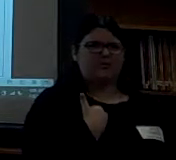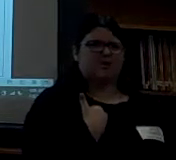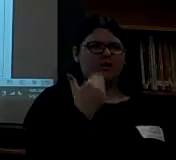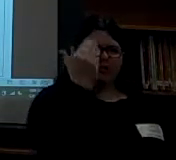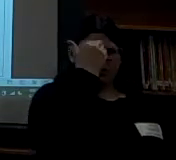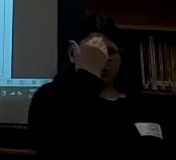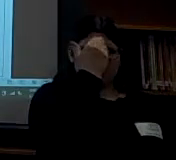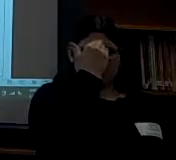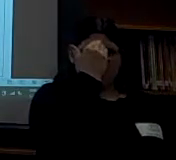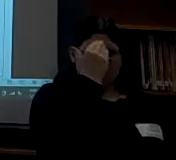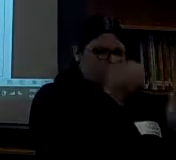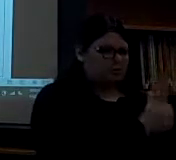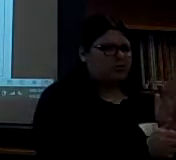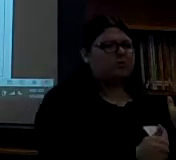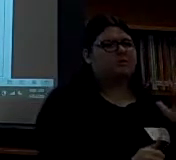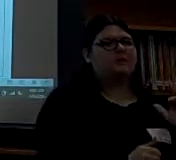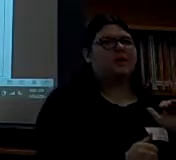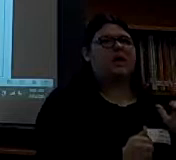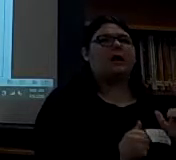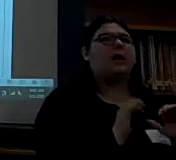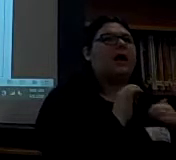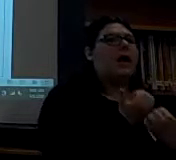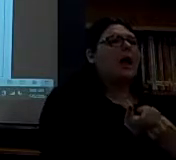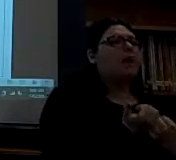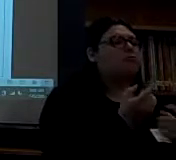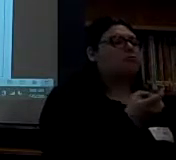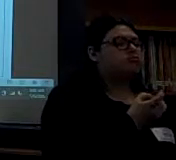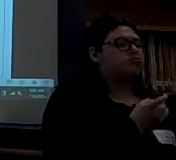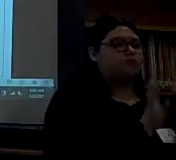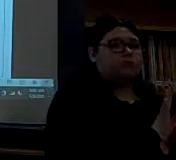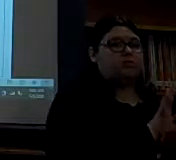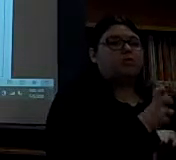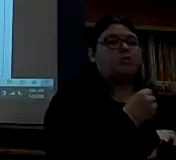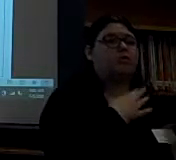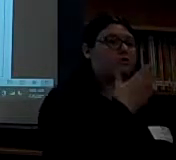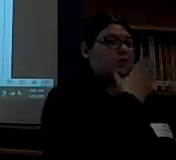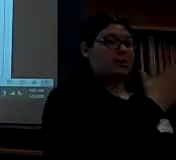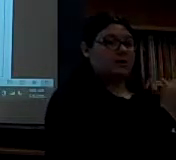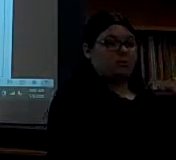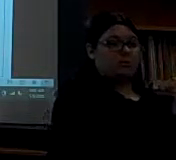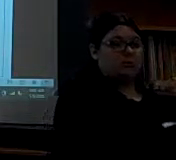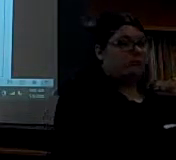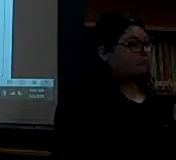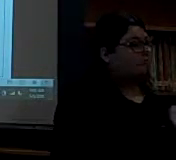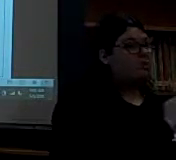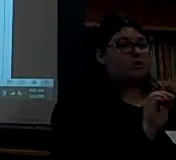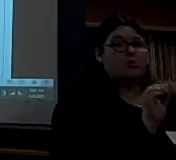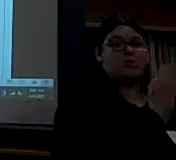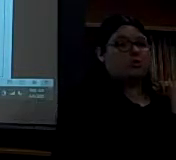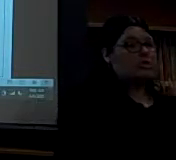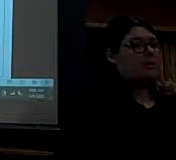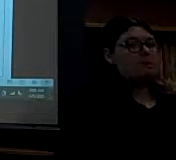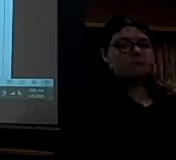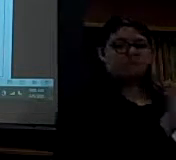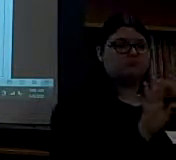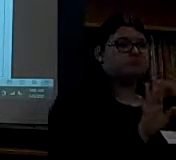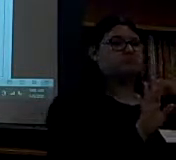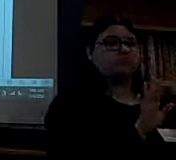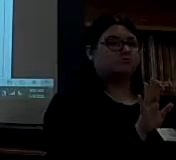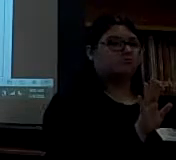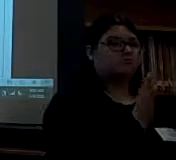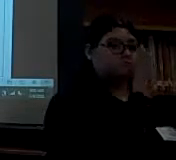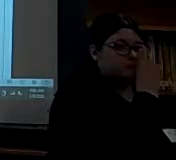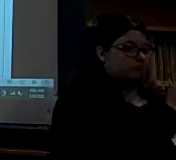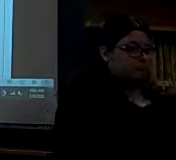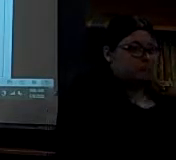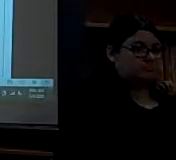these practical tools, like how do I handle behaviors. So I actually stopped working. I don't do any therapy anymore. I don't even work with adolescents